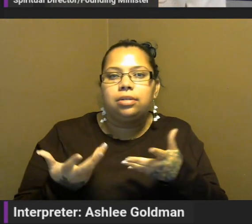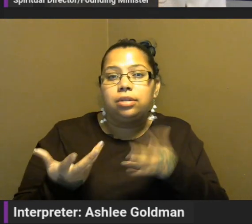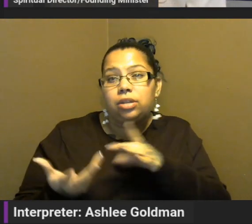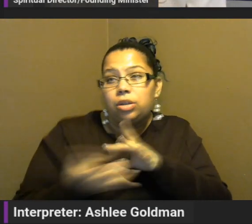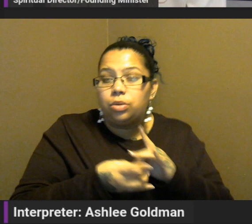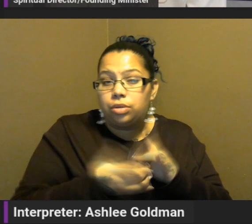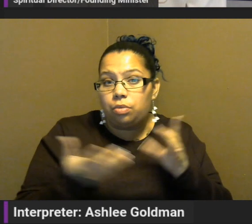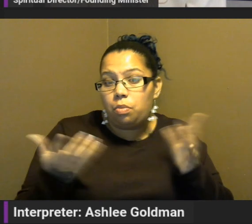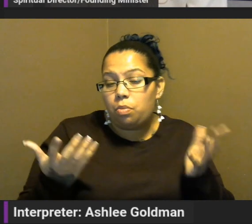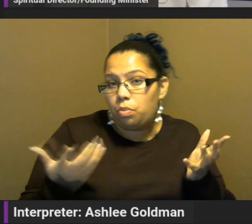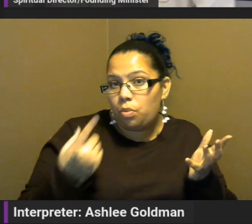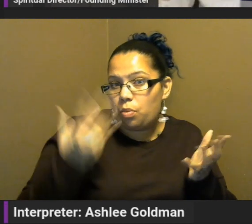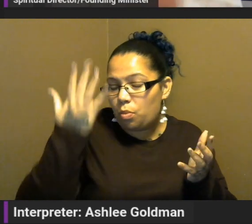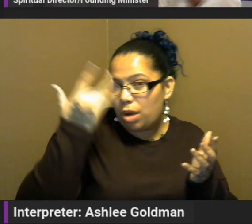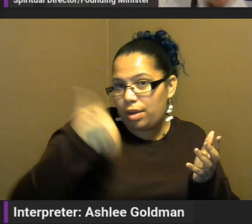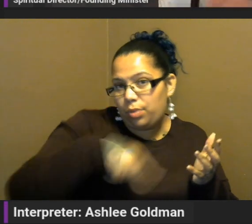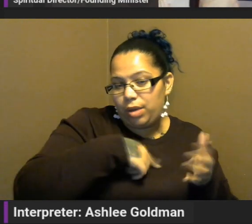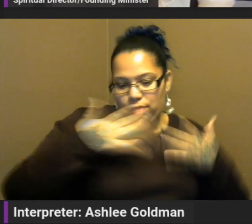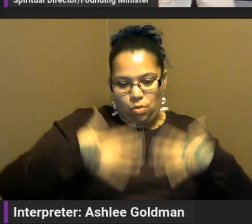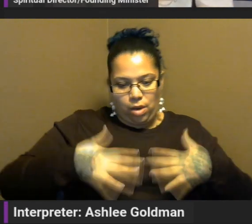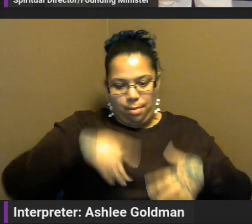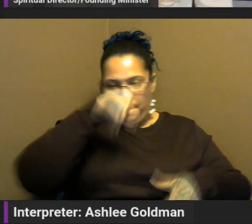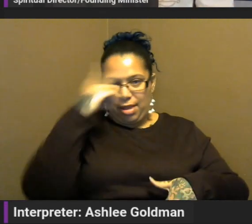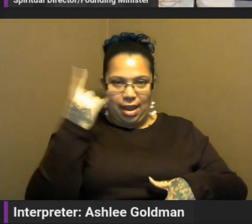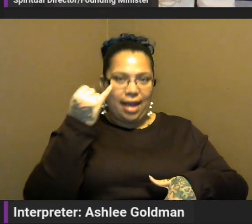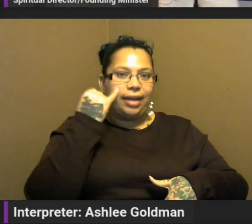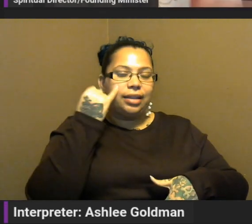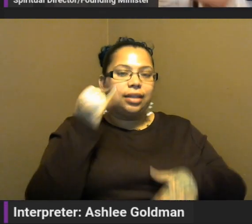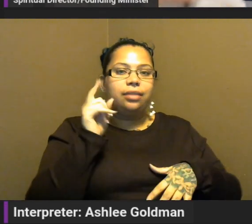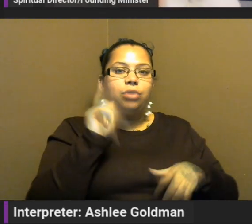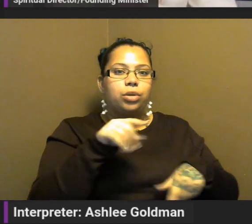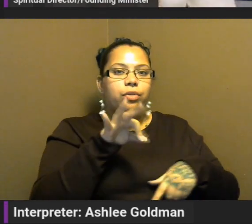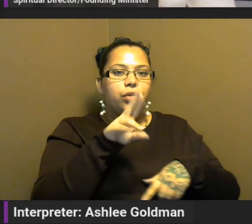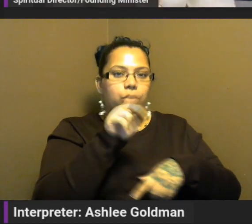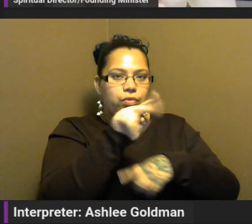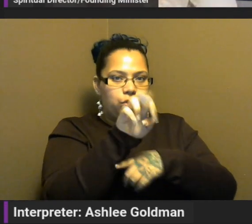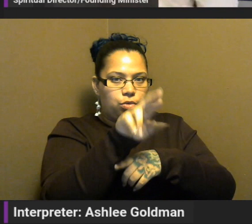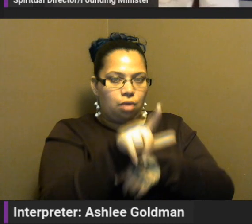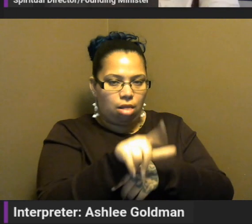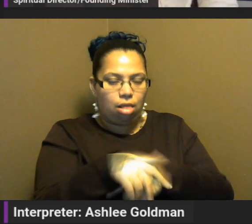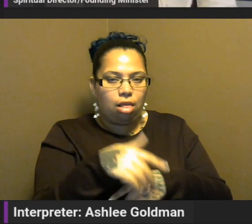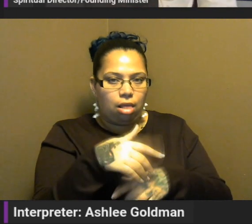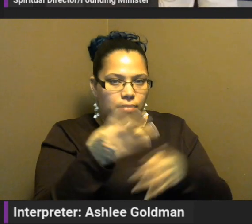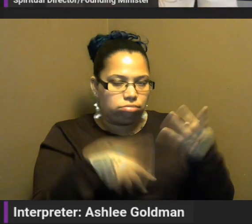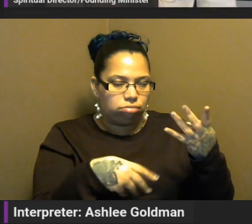wear black at funerals, etc. But let us continue.